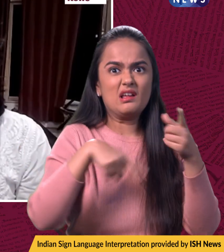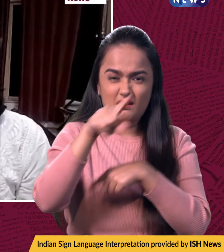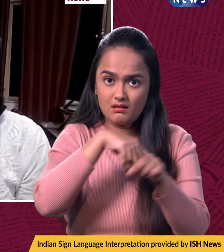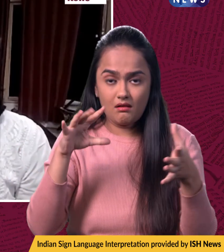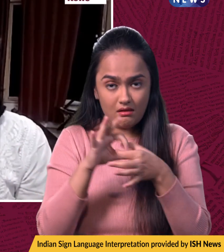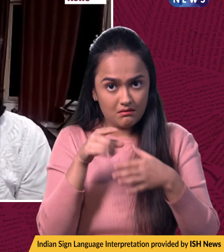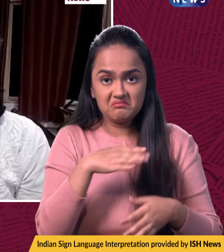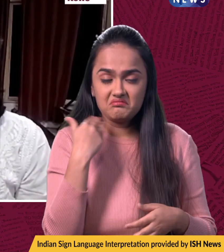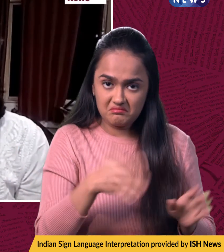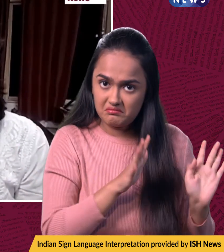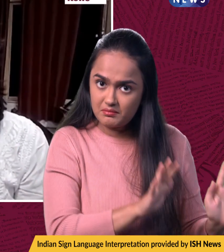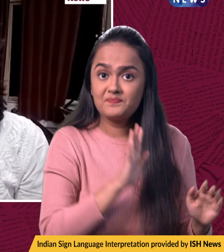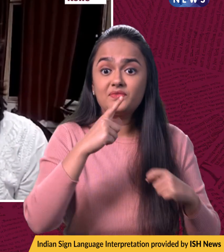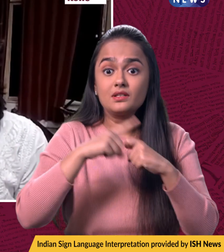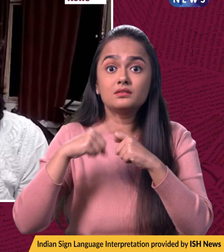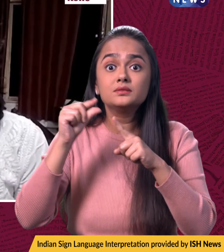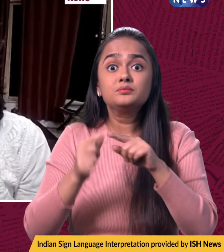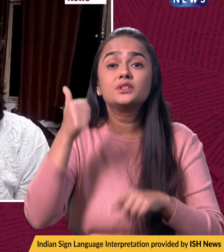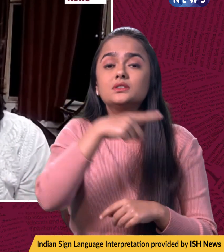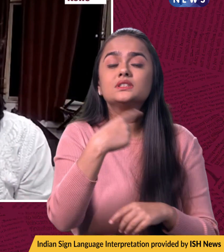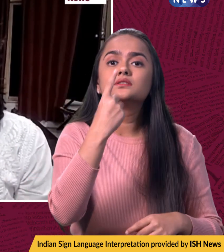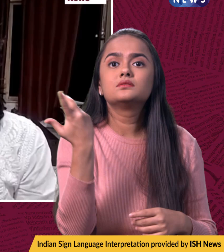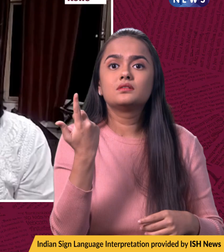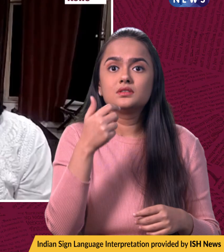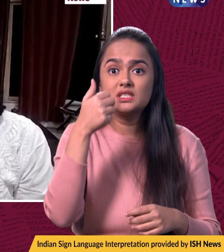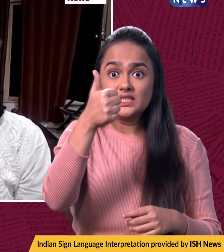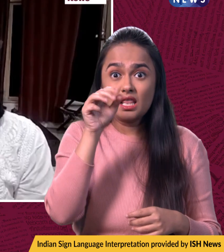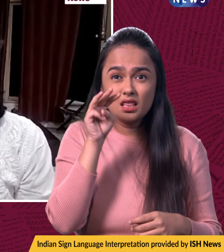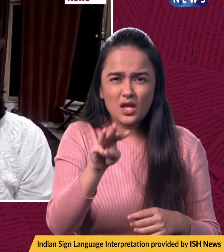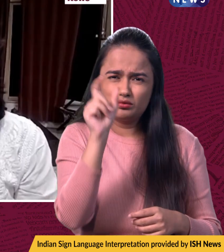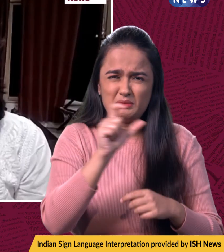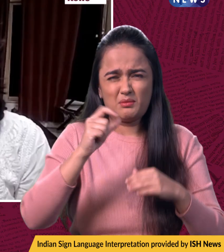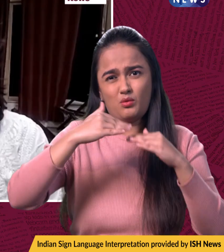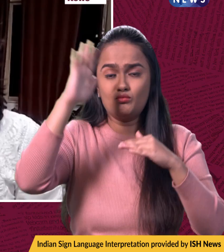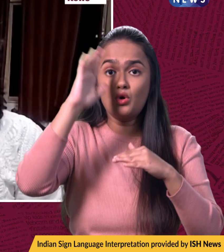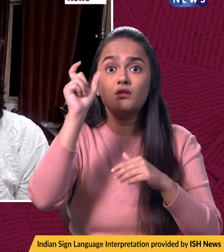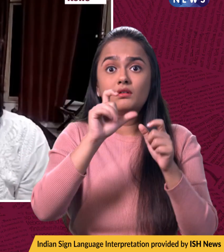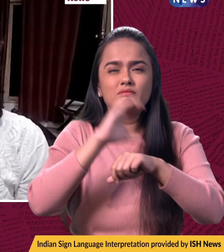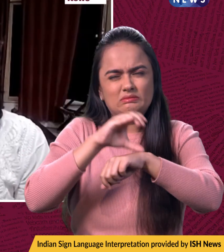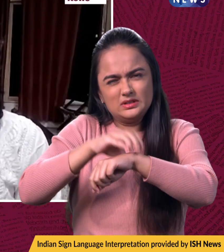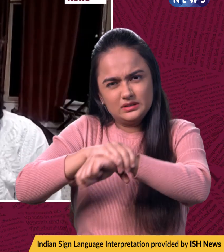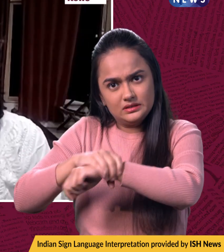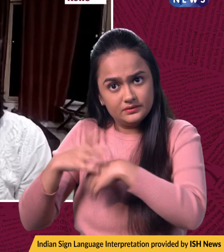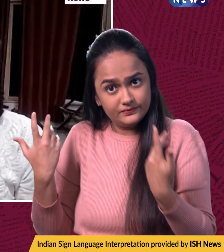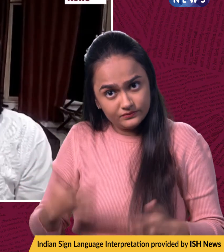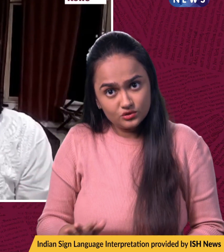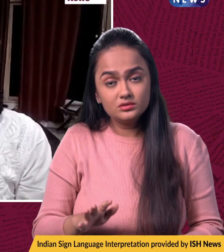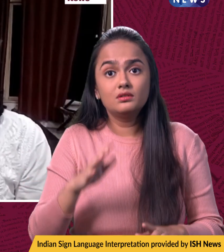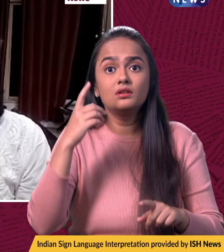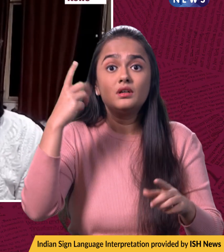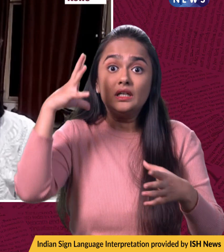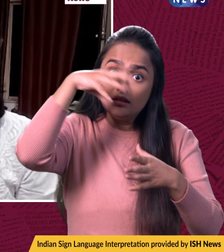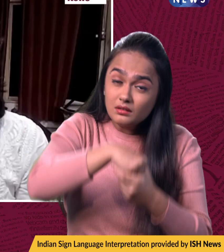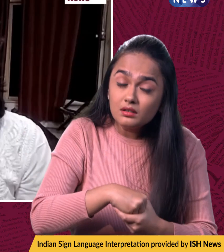protests. Now, Kazakhstan's presidential office has said that over 6,000 people have been arrested, including